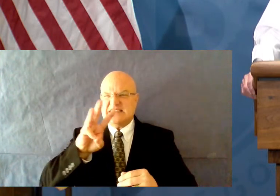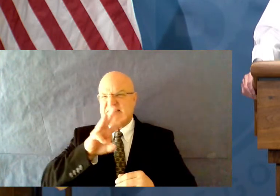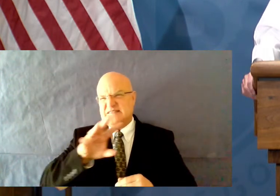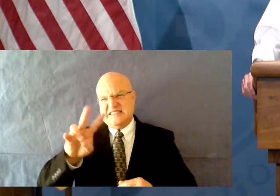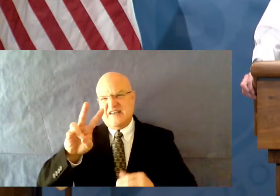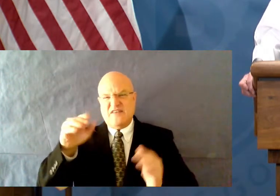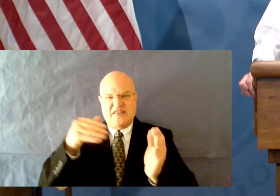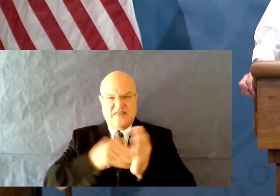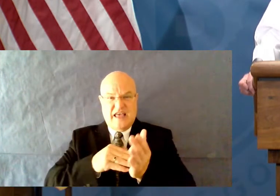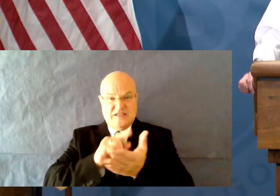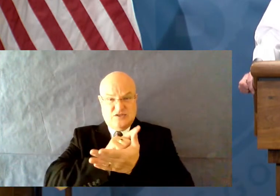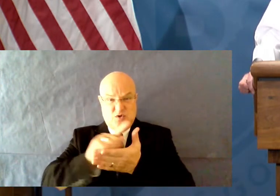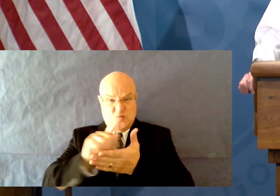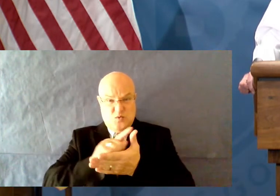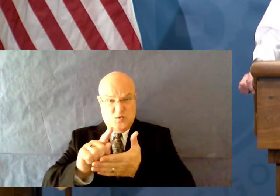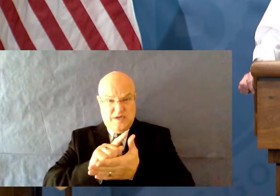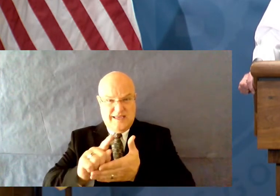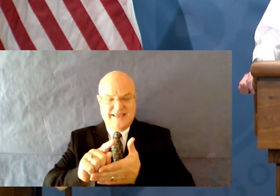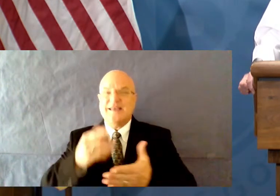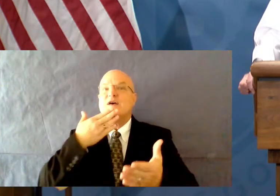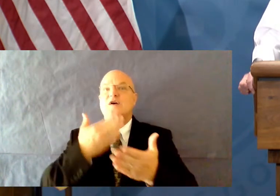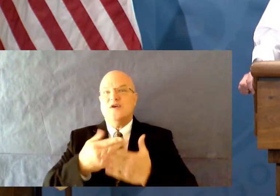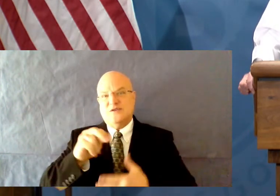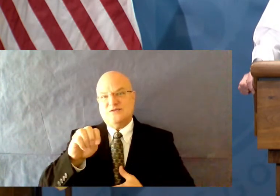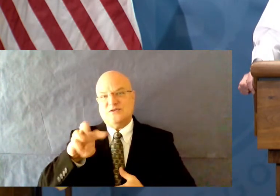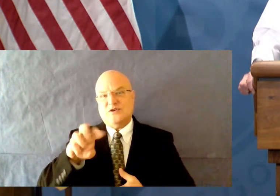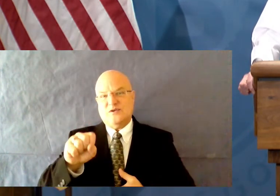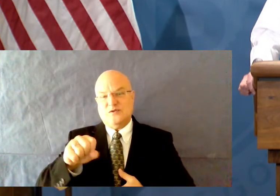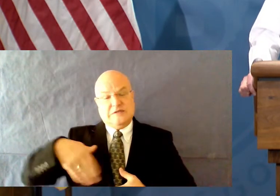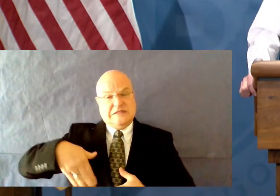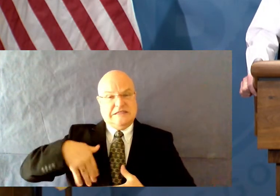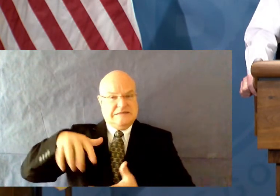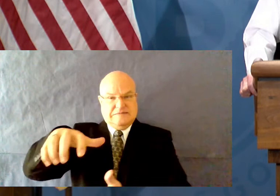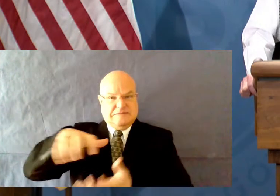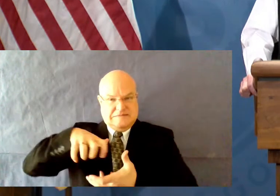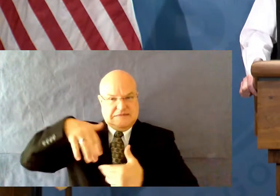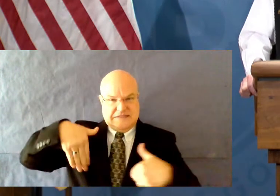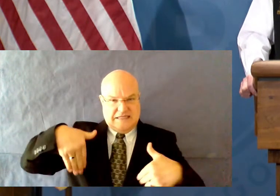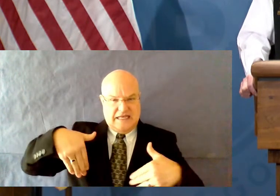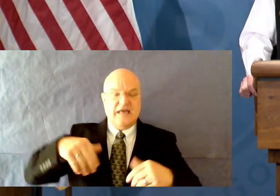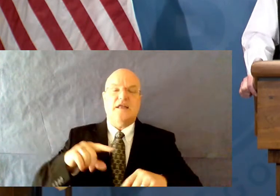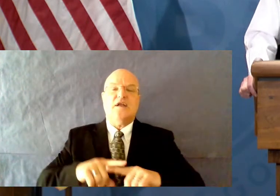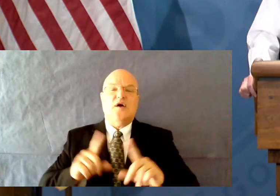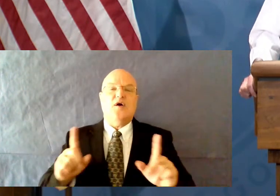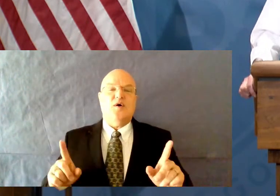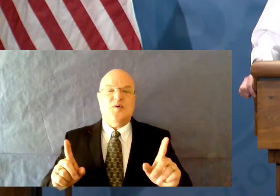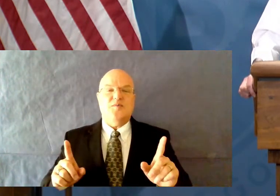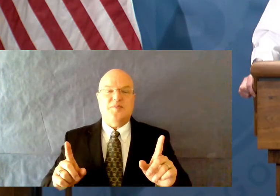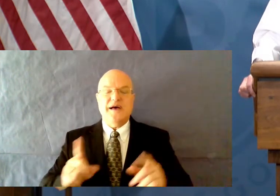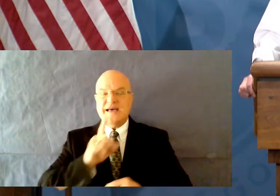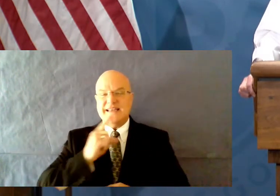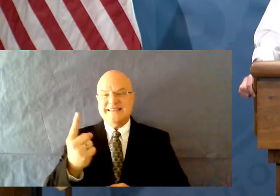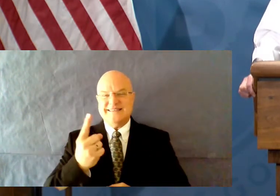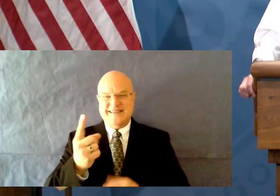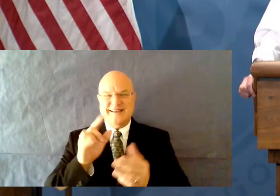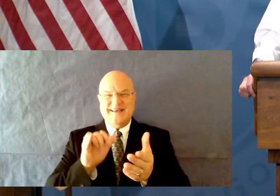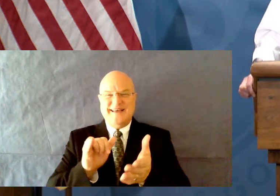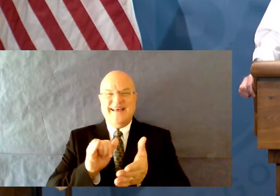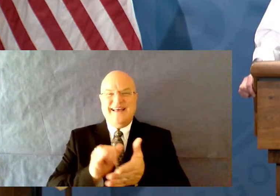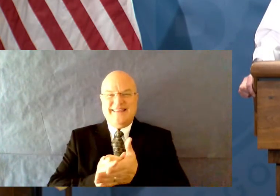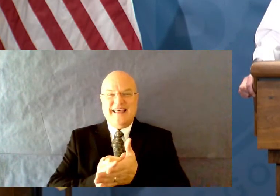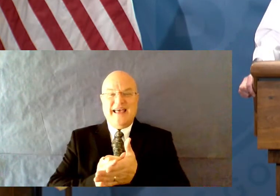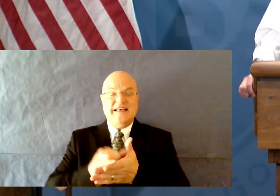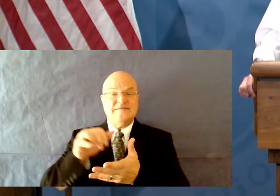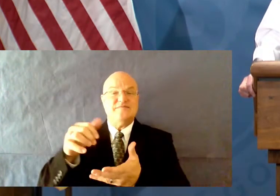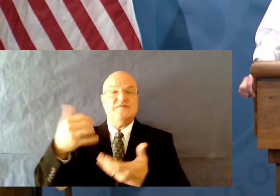week. This is good news. We have not received those doses yet, so it is something that has been